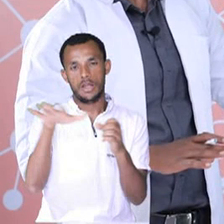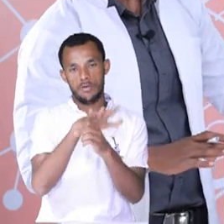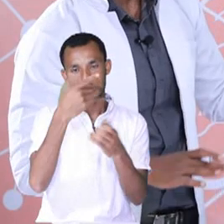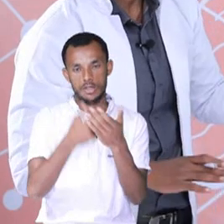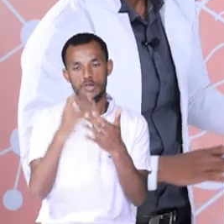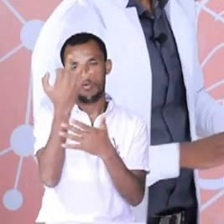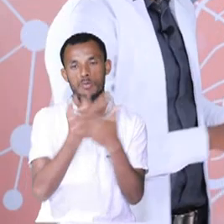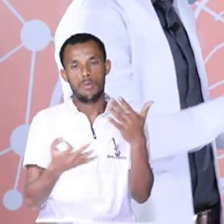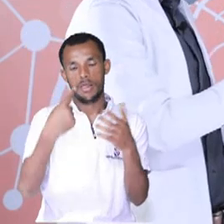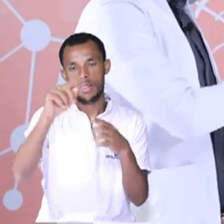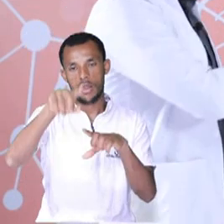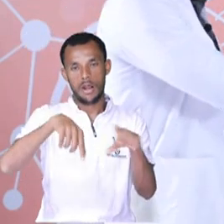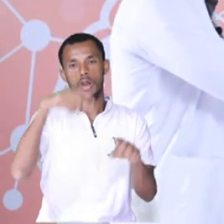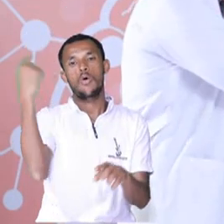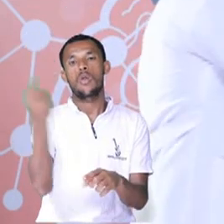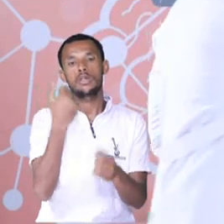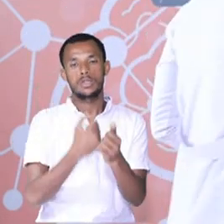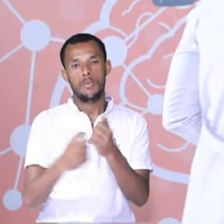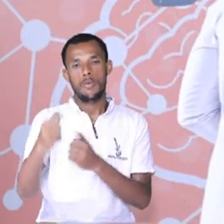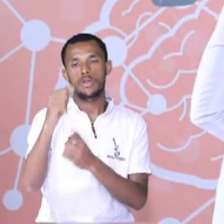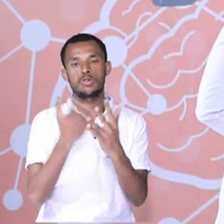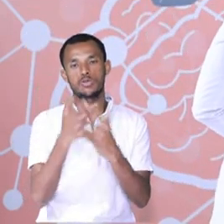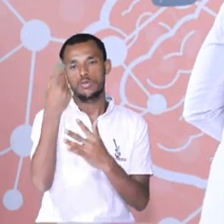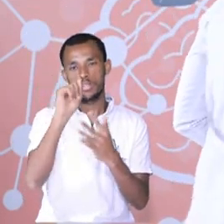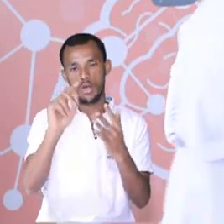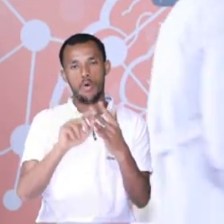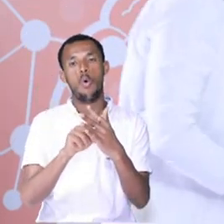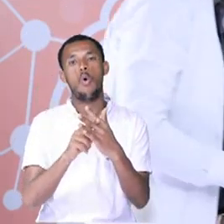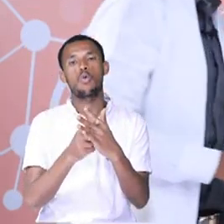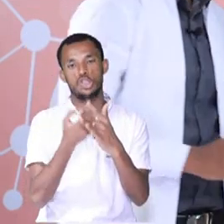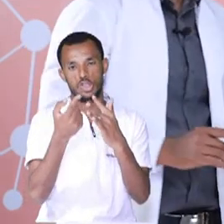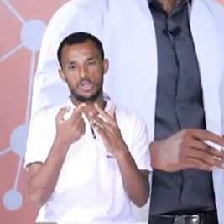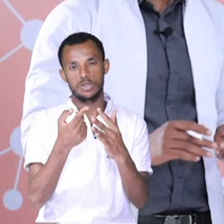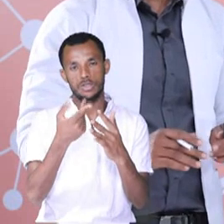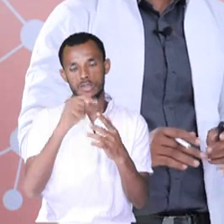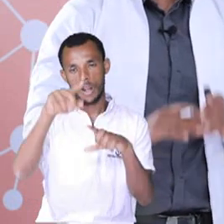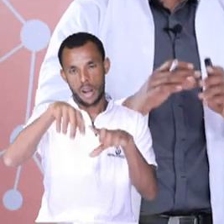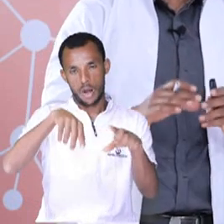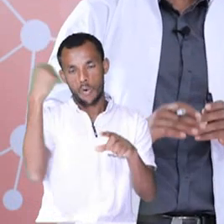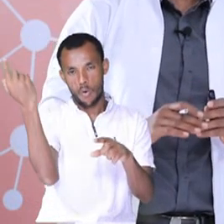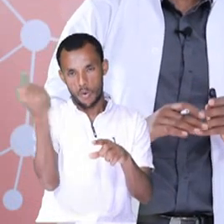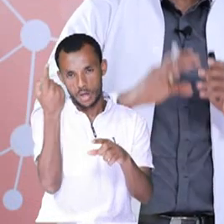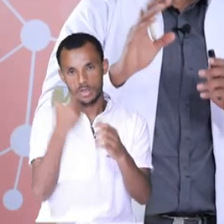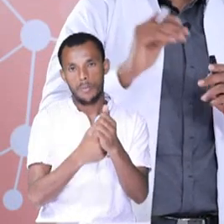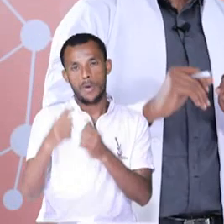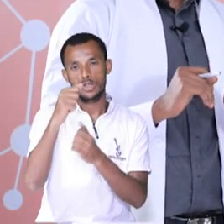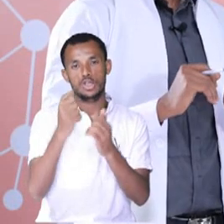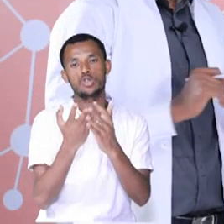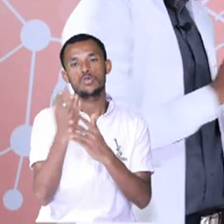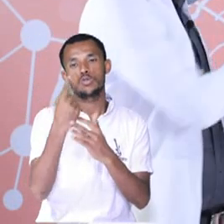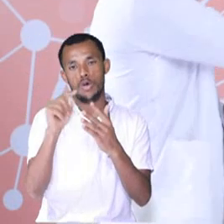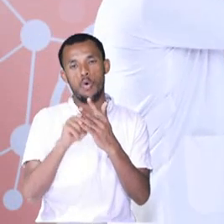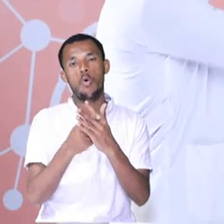formula, the line is always passing through the origin. Always the line is passing through the